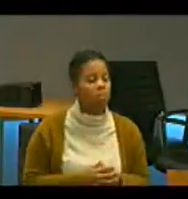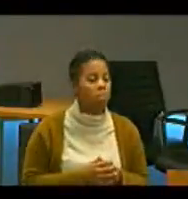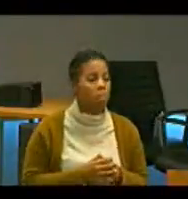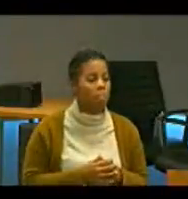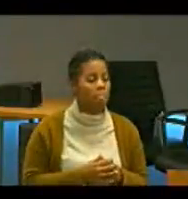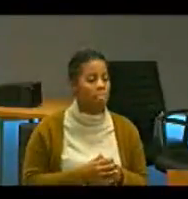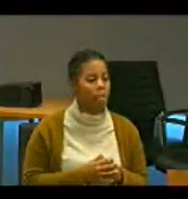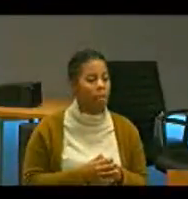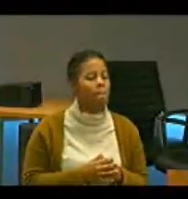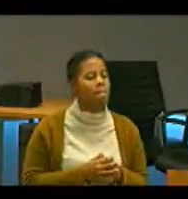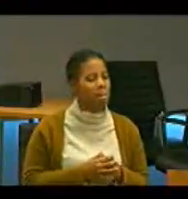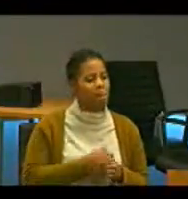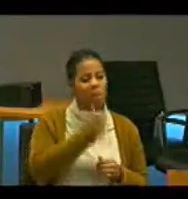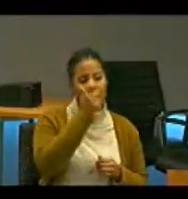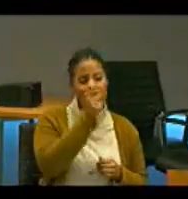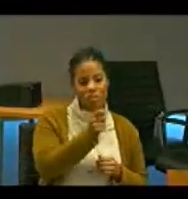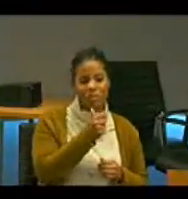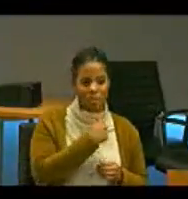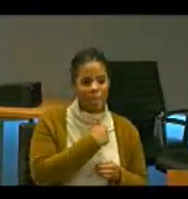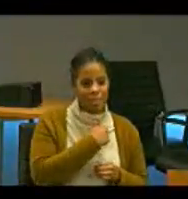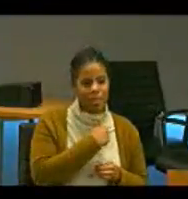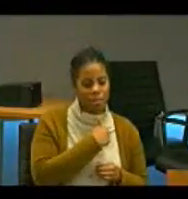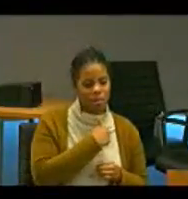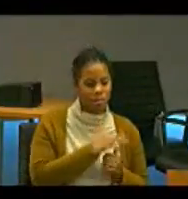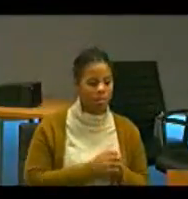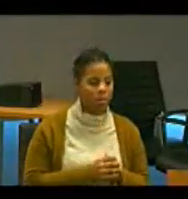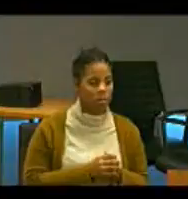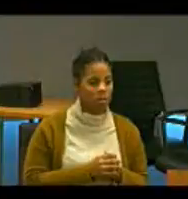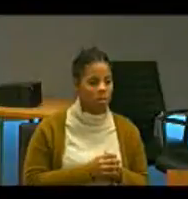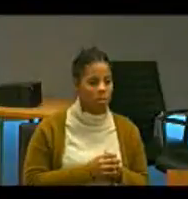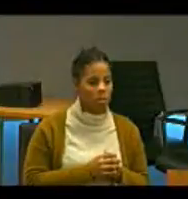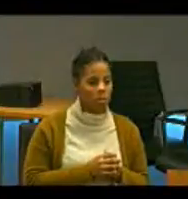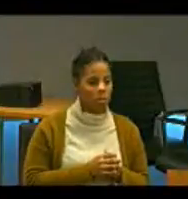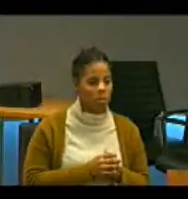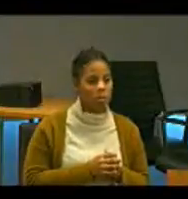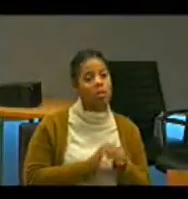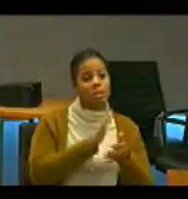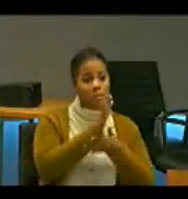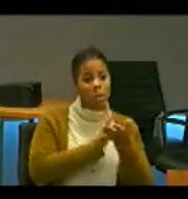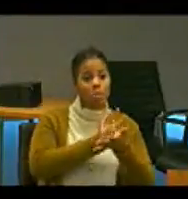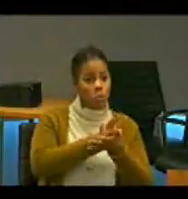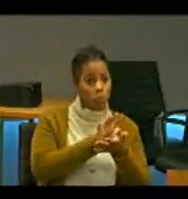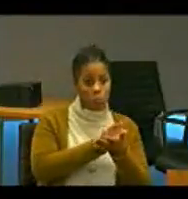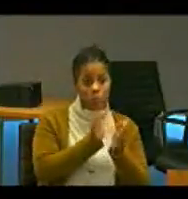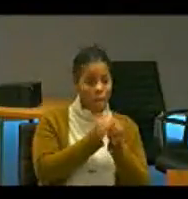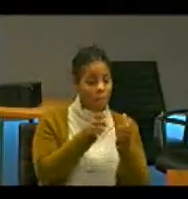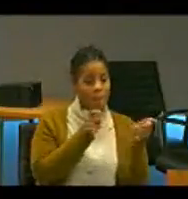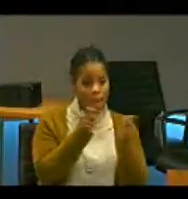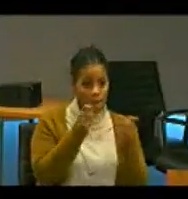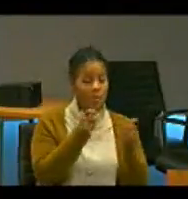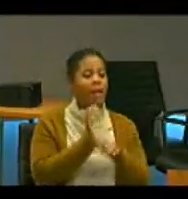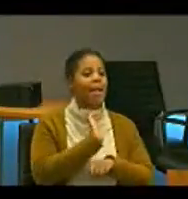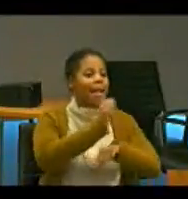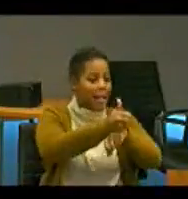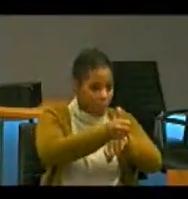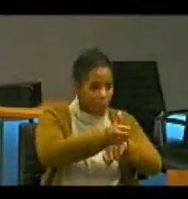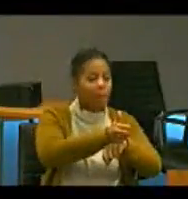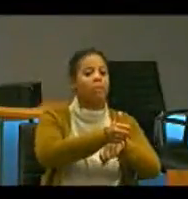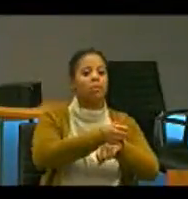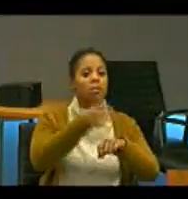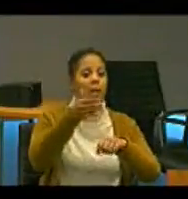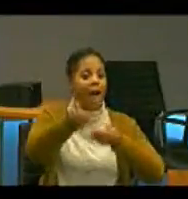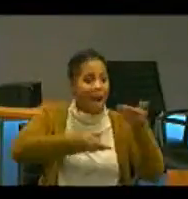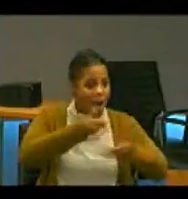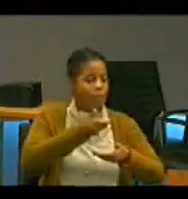it's interesting to me that one of the ways that some schools are doing this is by implementing law enforcement in the schools and calling them